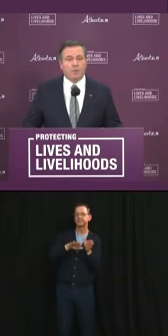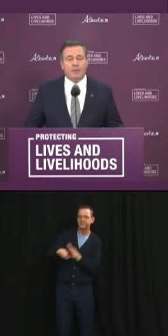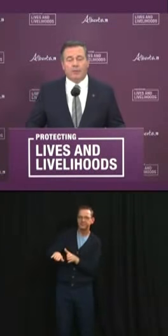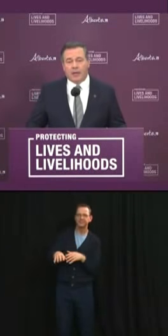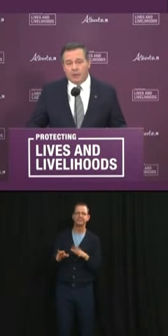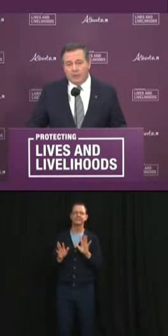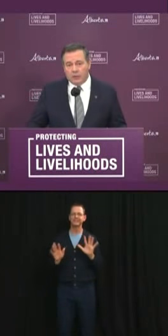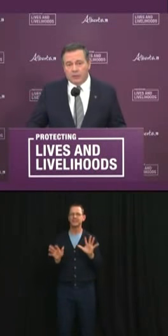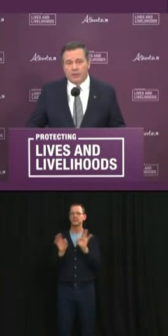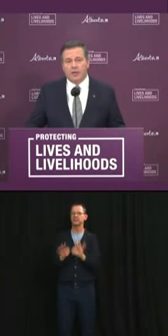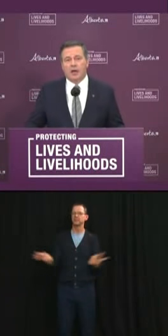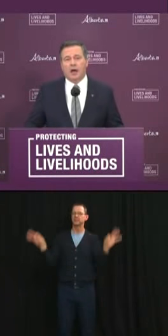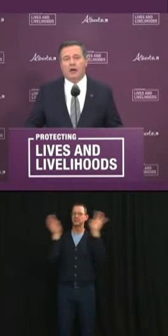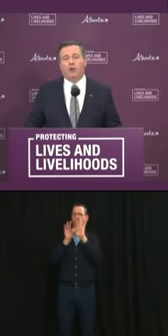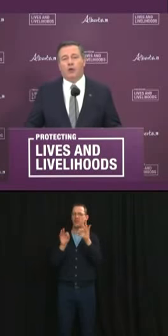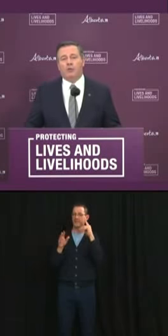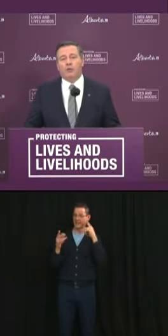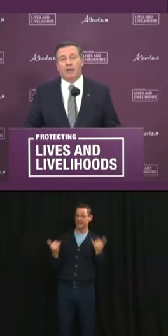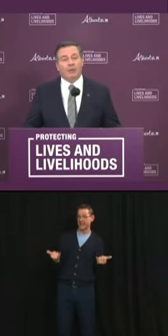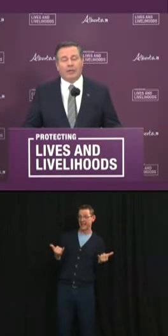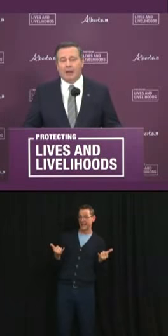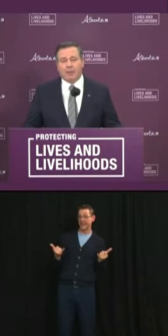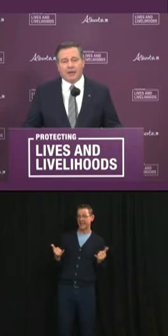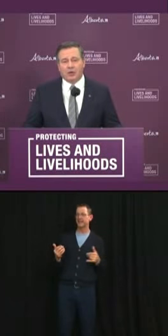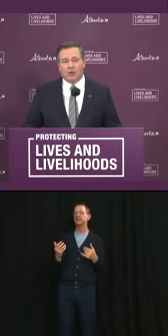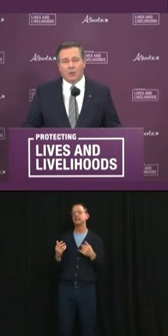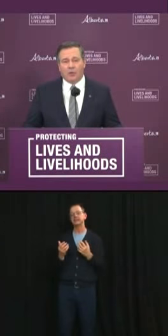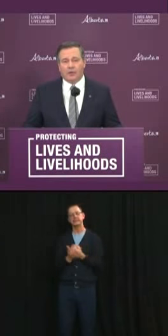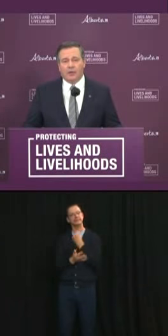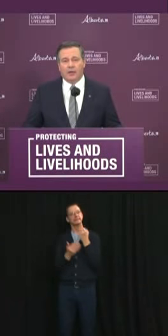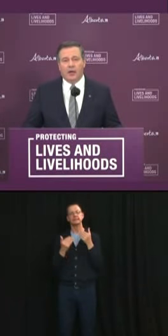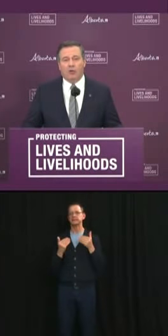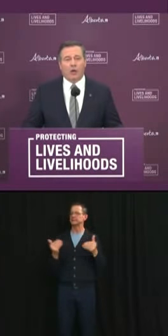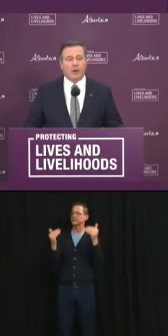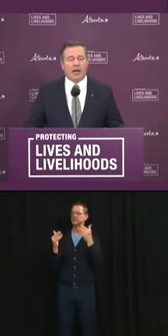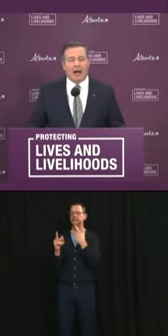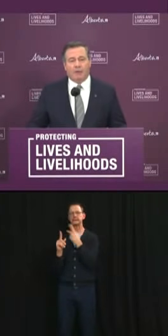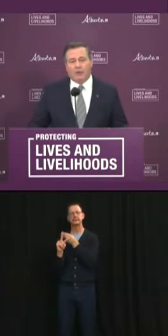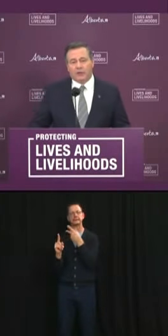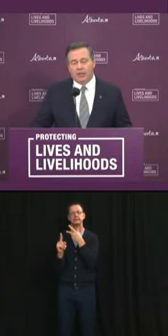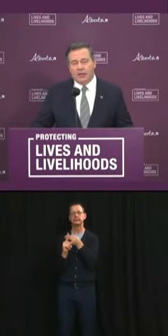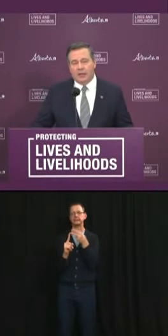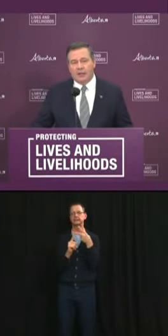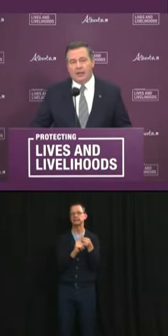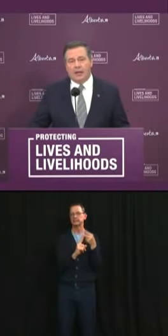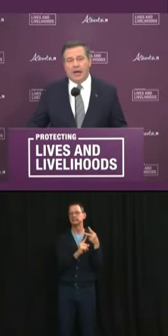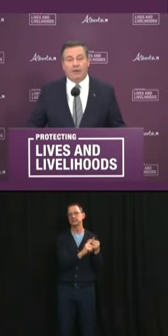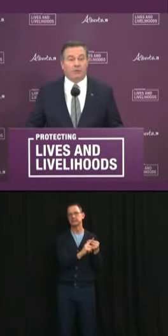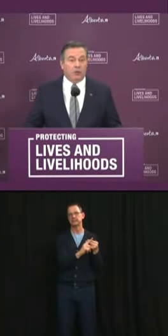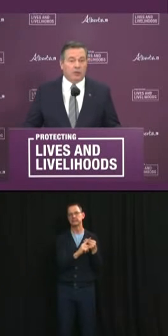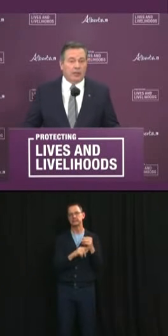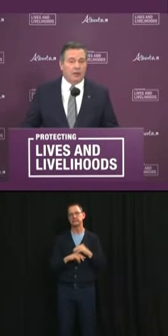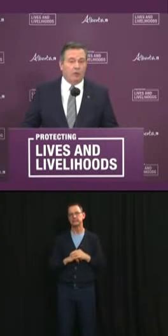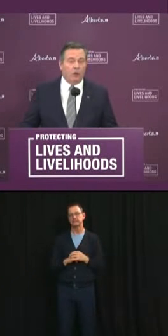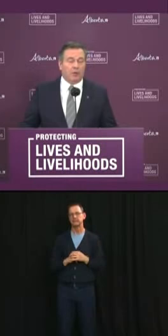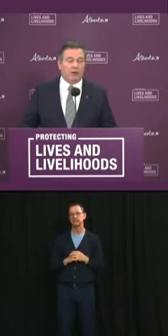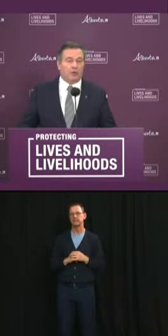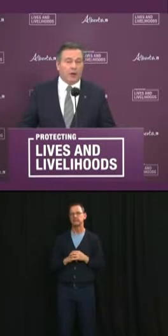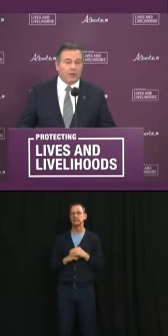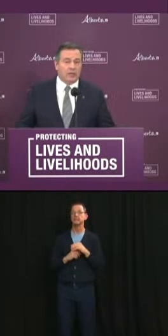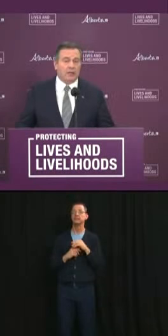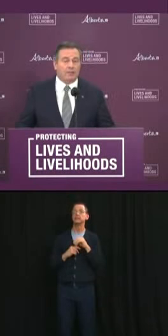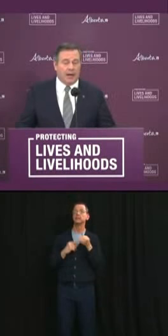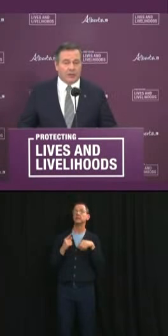As more people become immune, we will be able to get back to normal. When about half of us have immunity, we'll